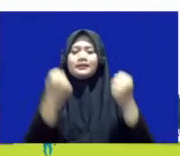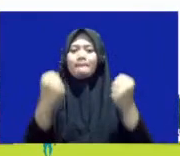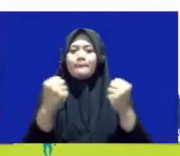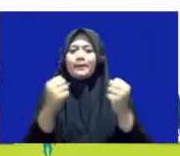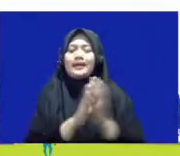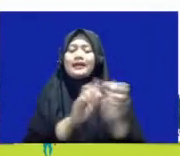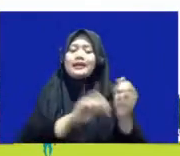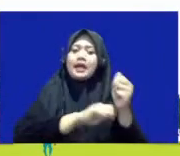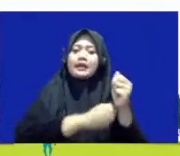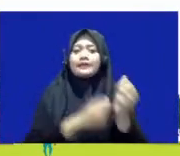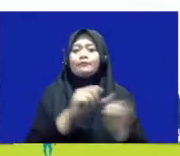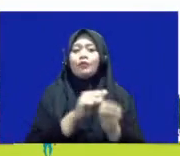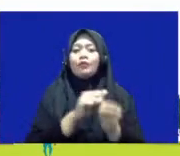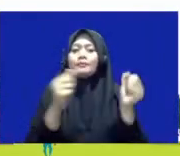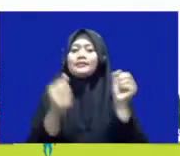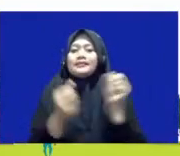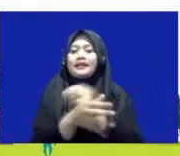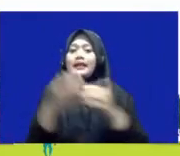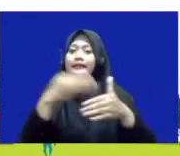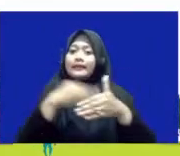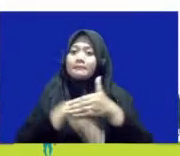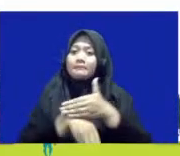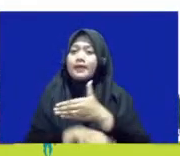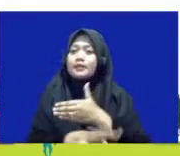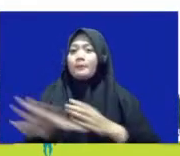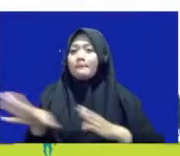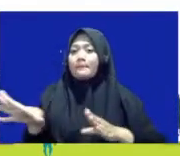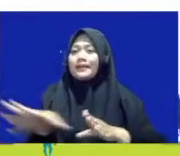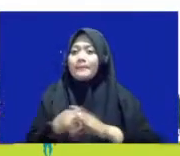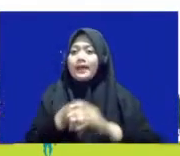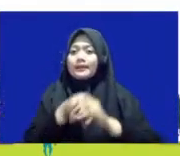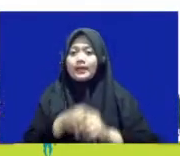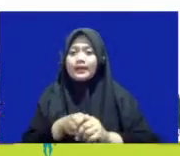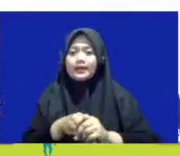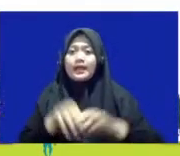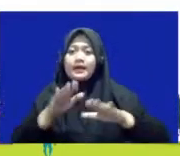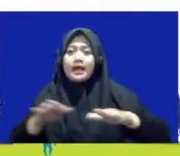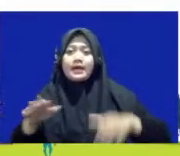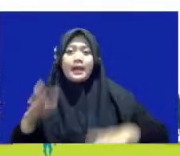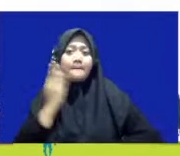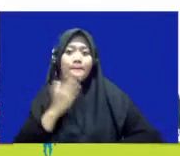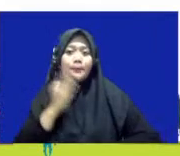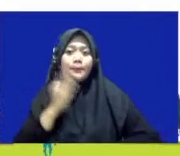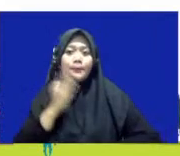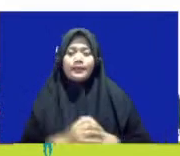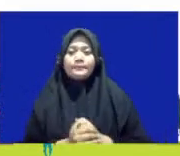engagement. For the World Food Programme, working to prevent,